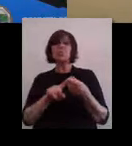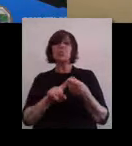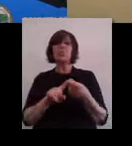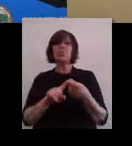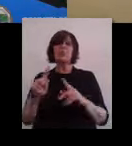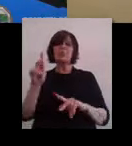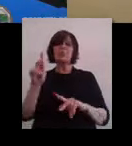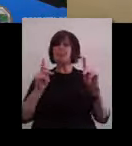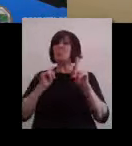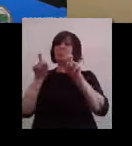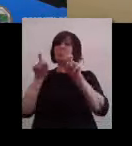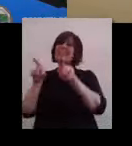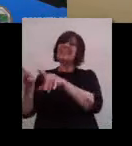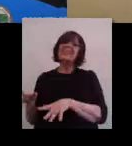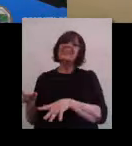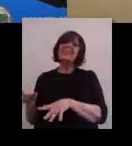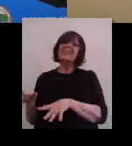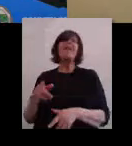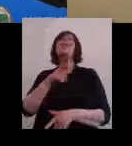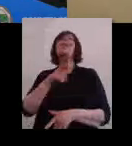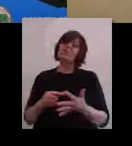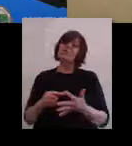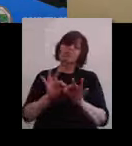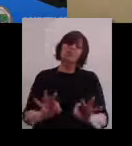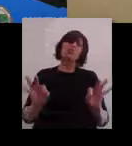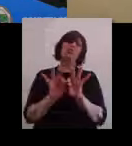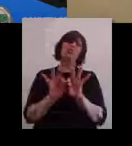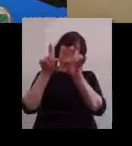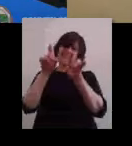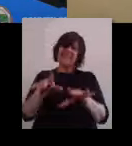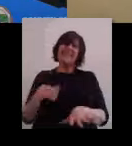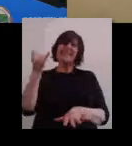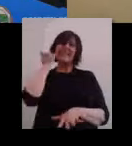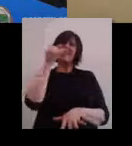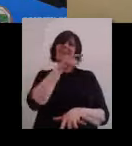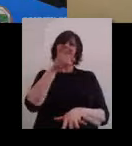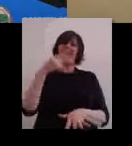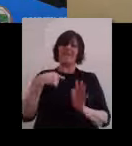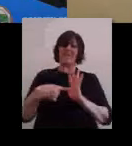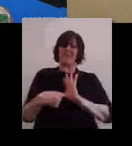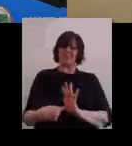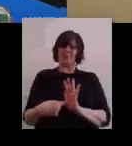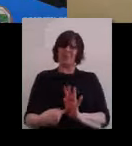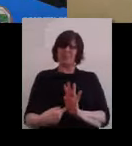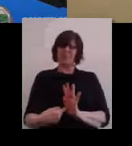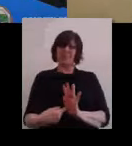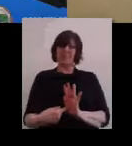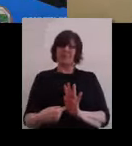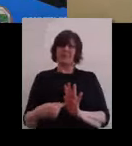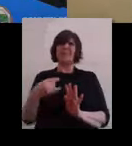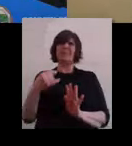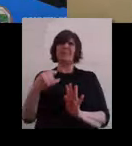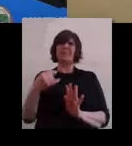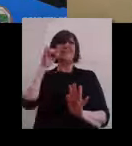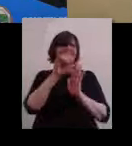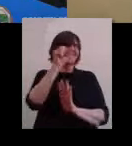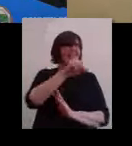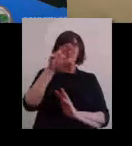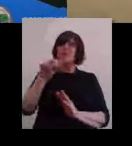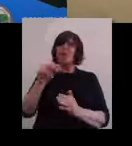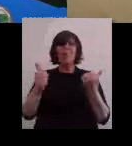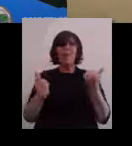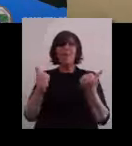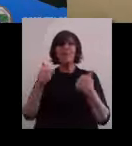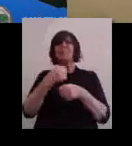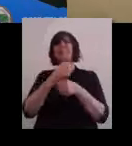so, they deserve to get tested if they're symptomatic, and to identify if they have an infection, make sure that they're isolated,